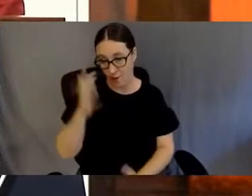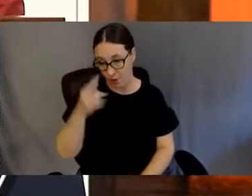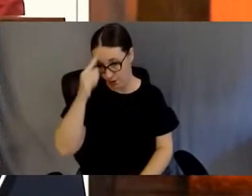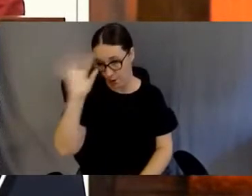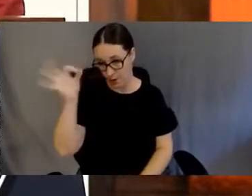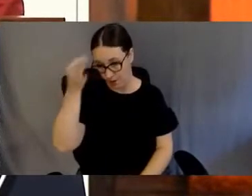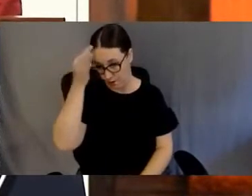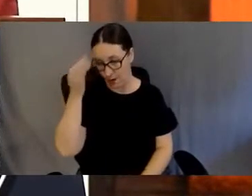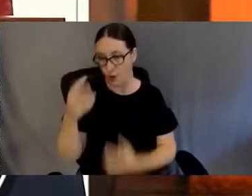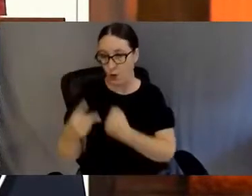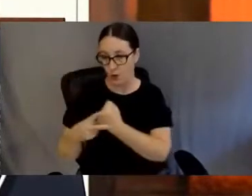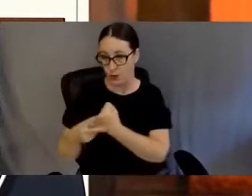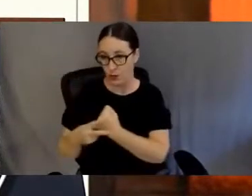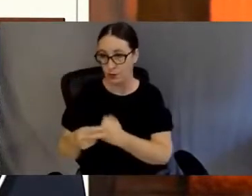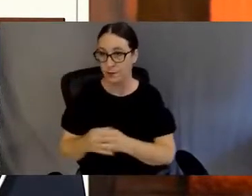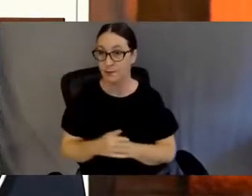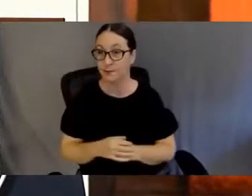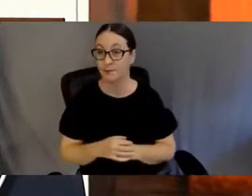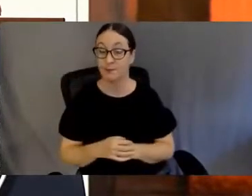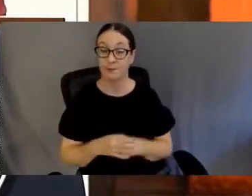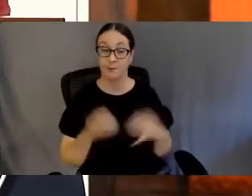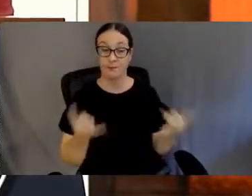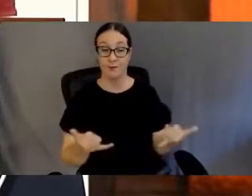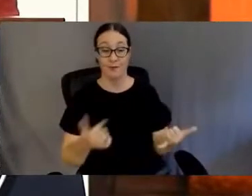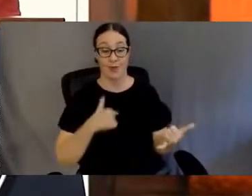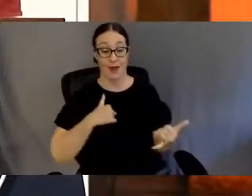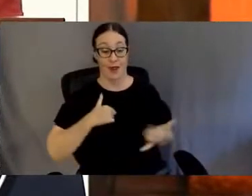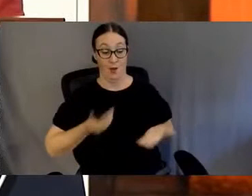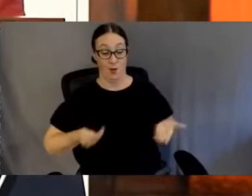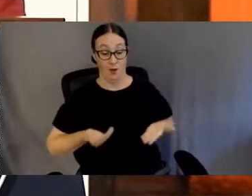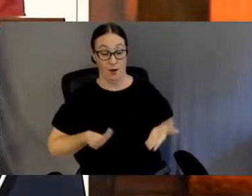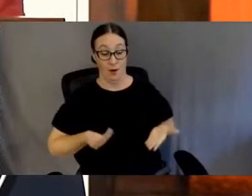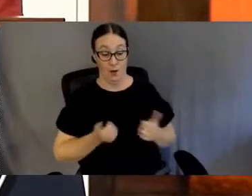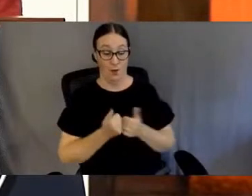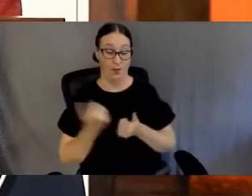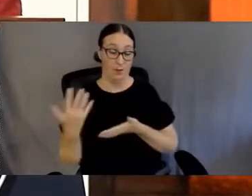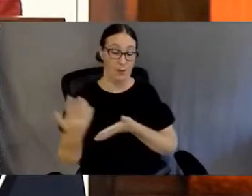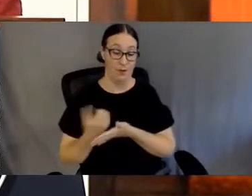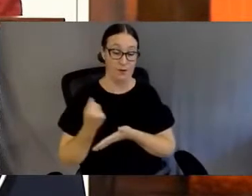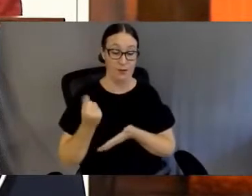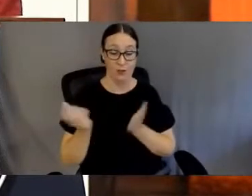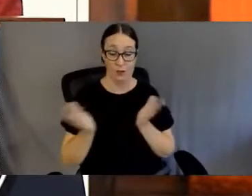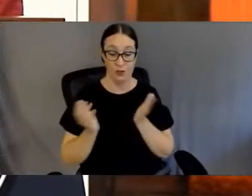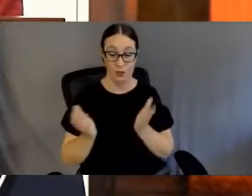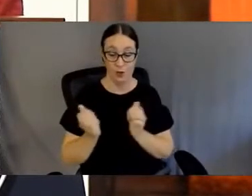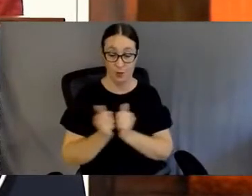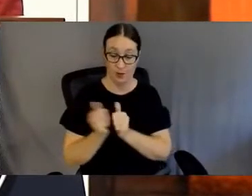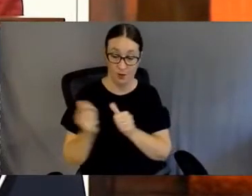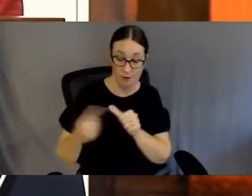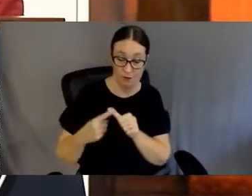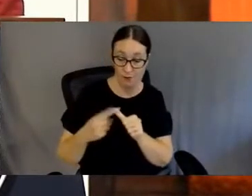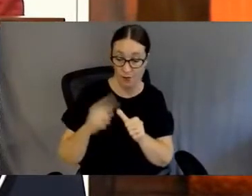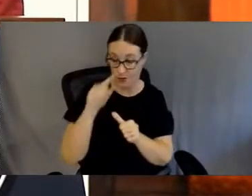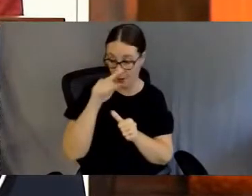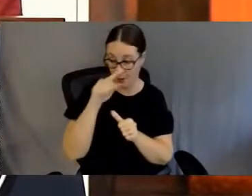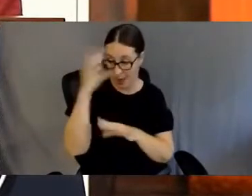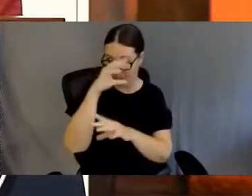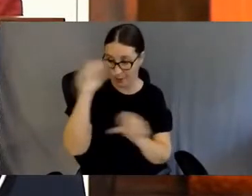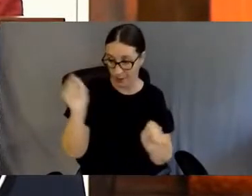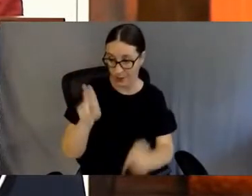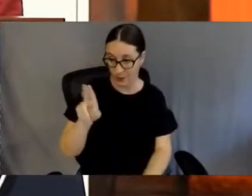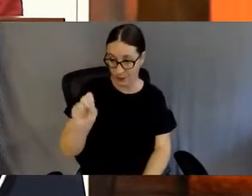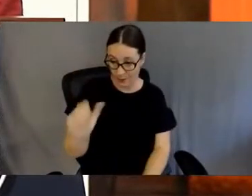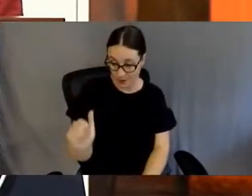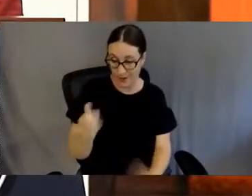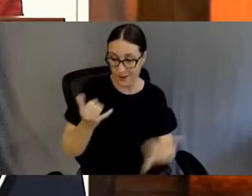Reserve. Now here I am with the privilege of having served under the first Black president of the United States and